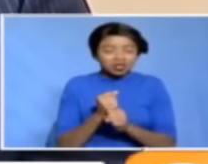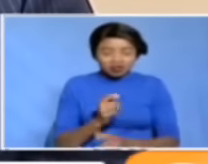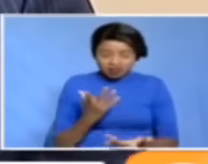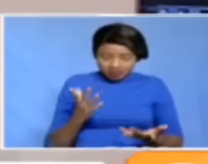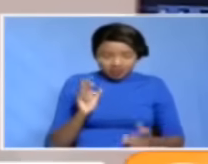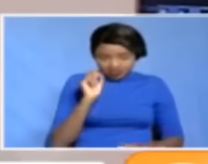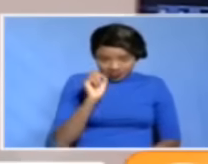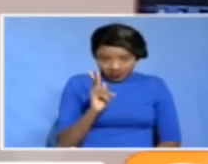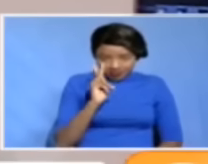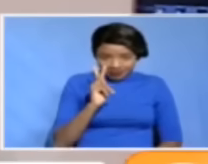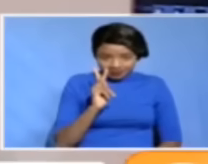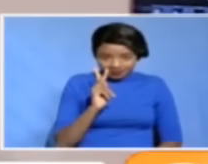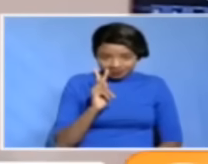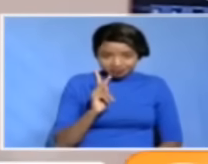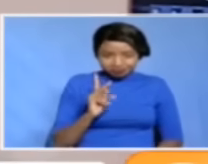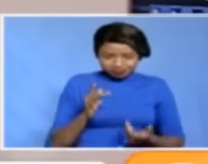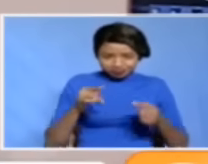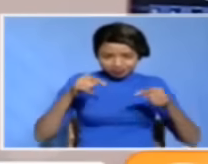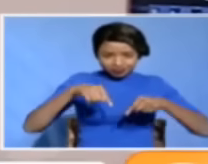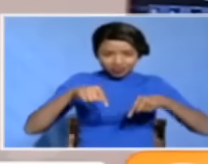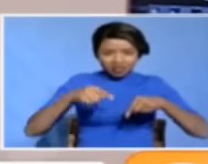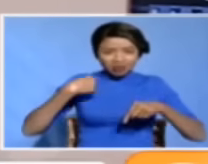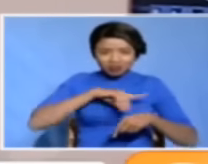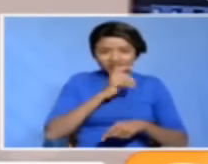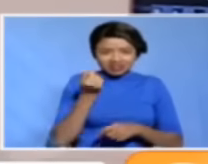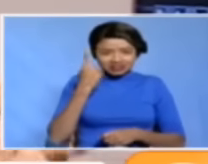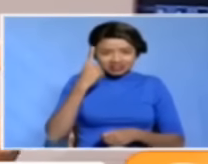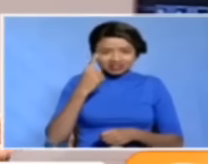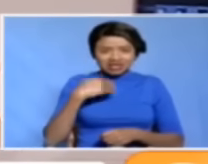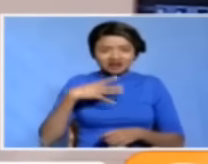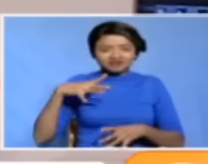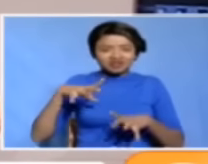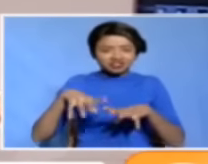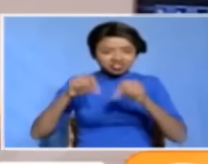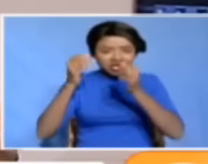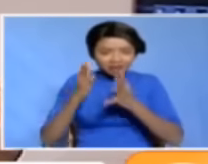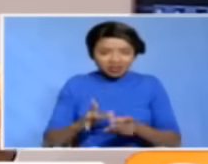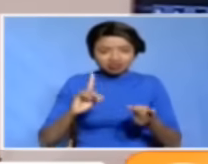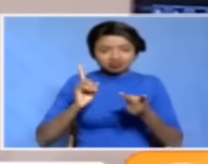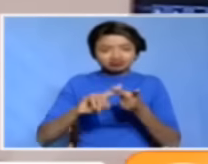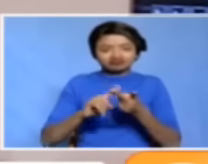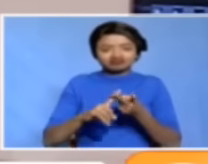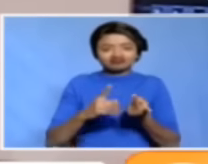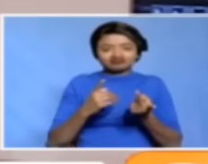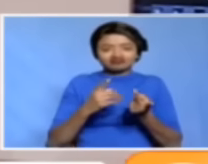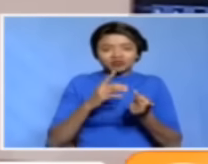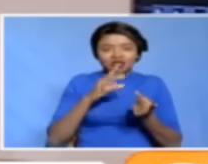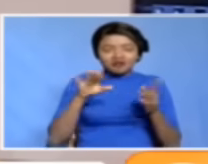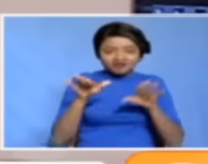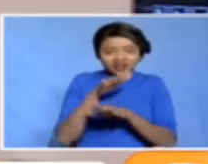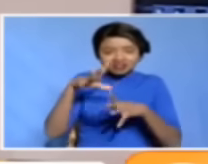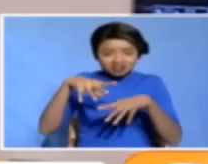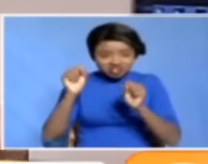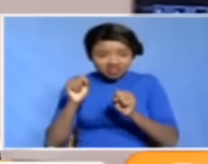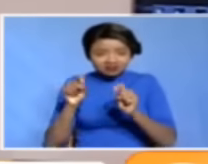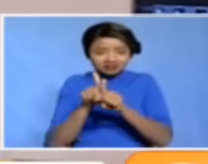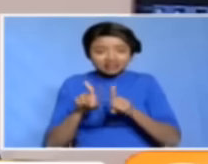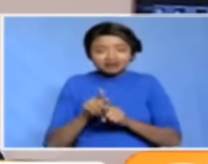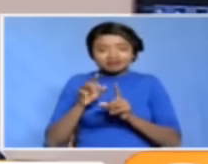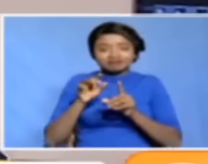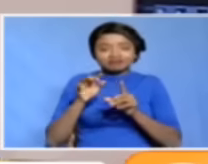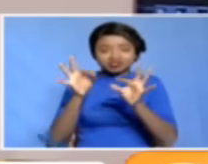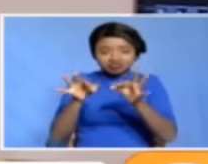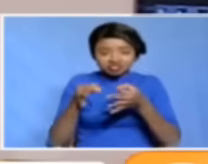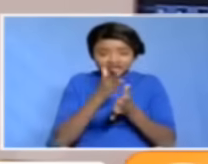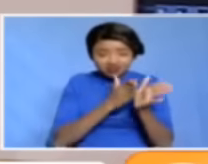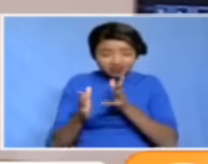Now that we have in the composition, the chairperson is the Cabinet Secretary Interior, Vice Chair is the Cabinet Secretary National Treasury and Planning, members